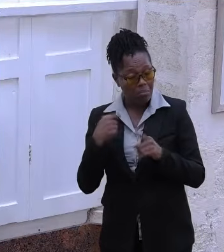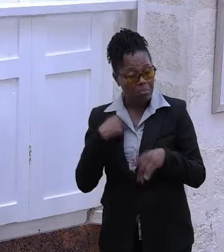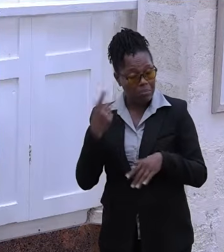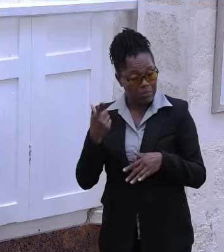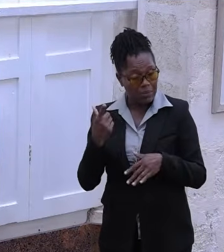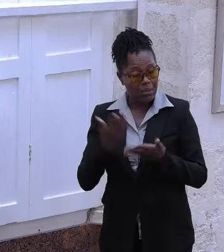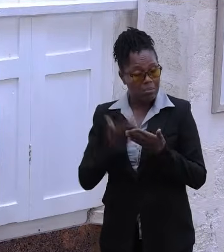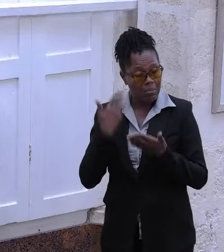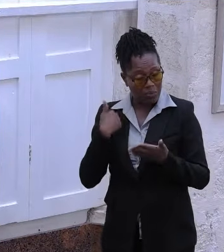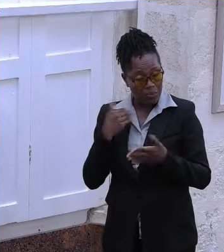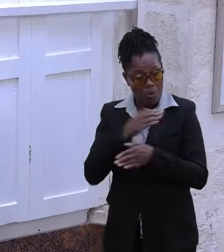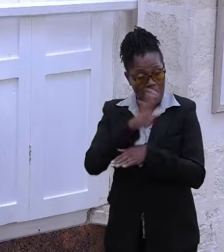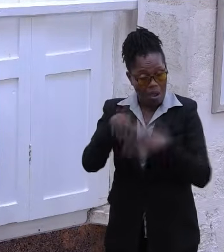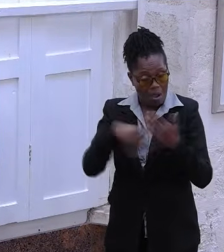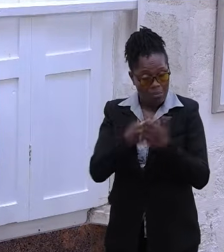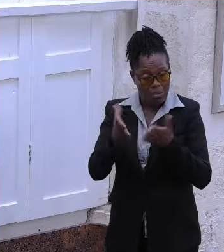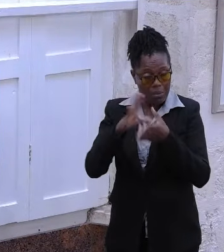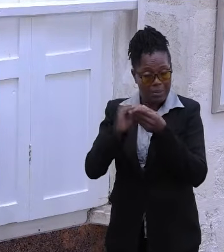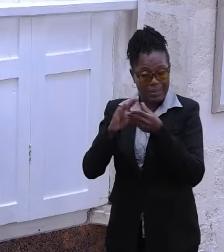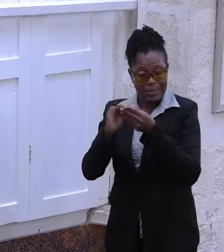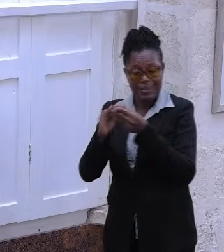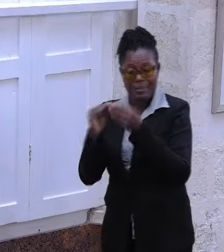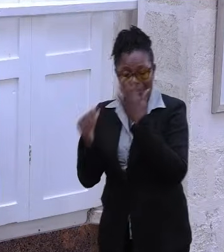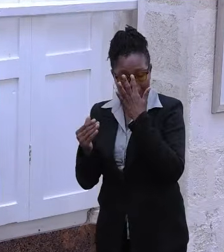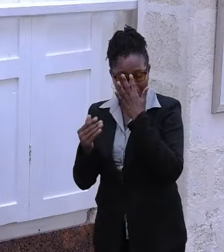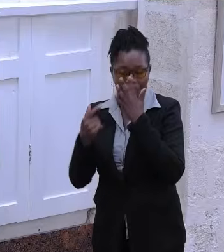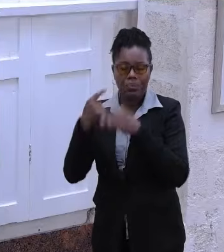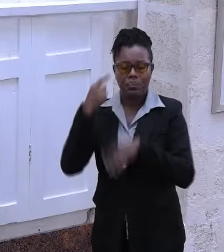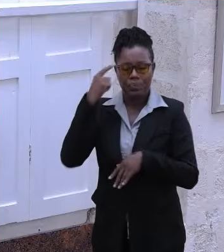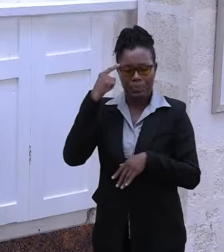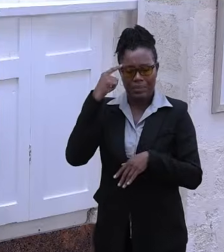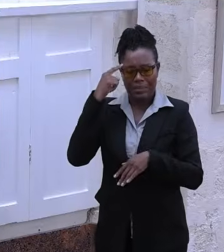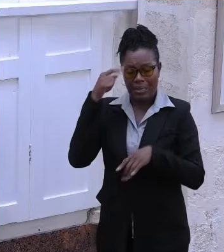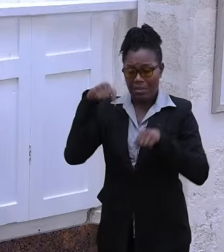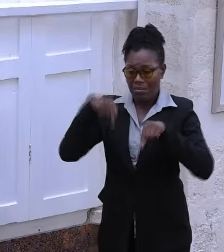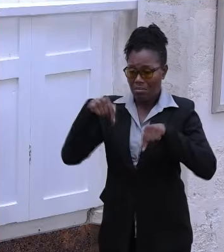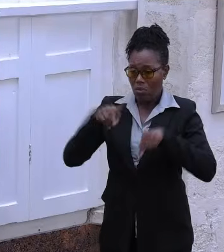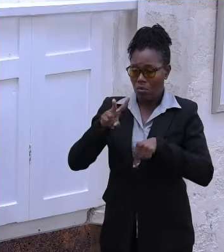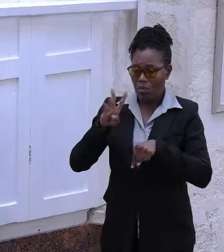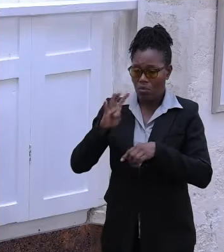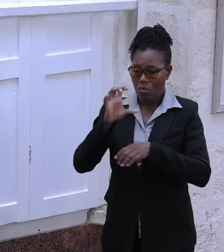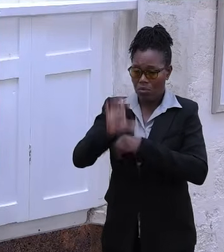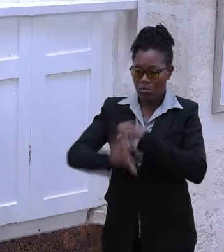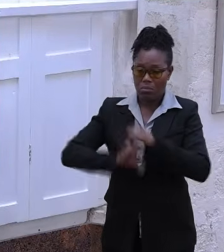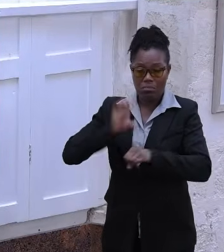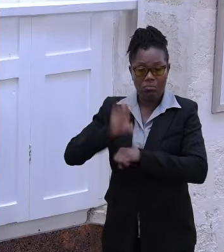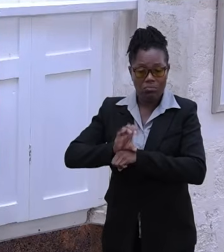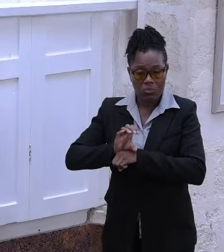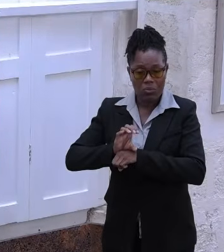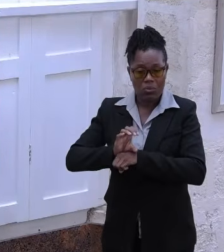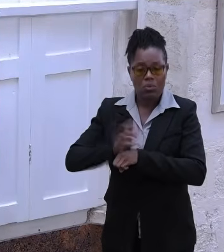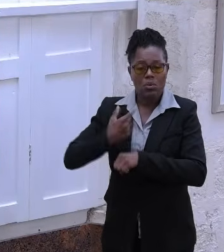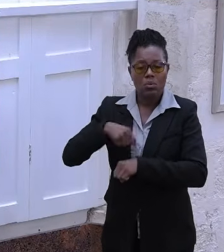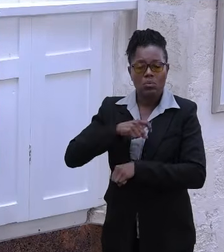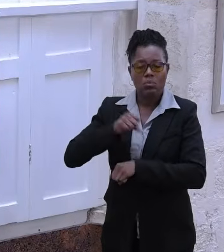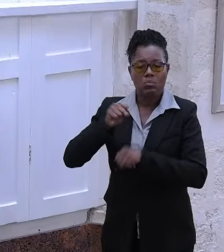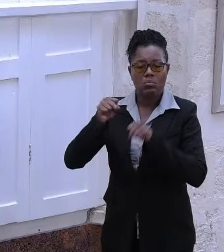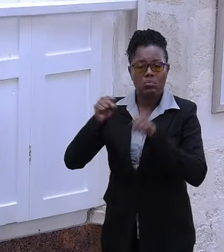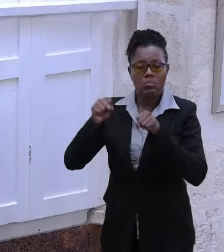articulated by everyone else, is that with the 21st century, we are able